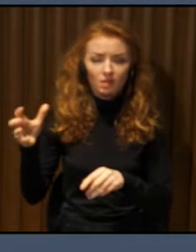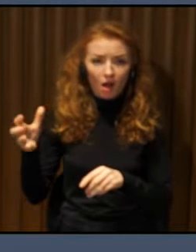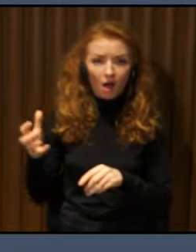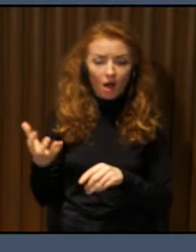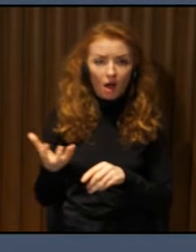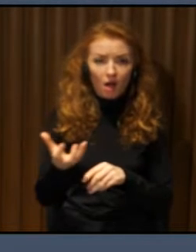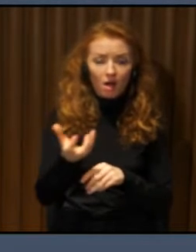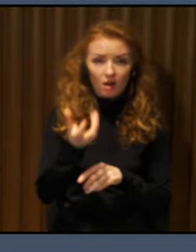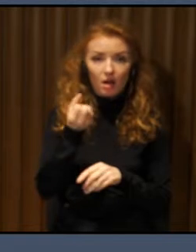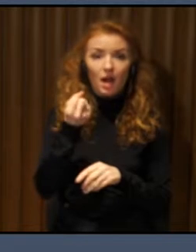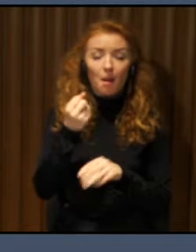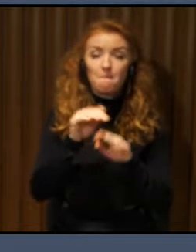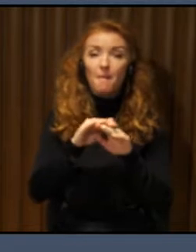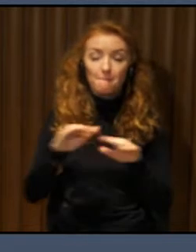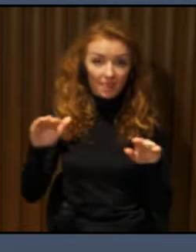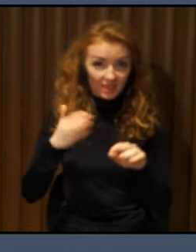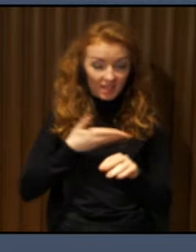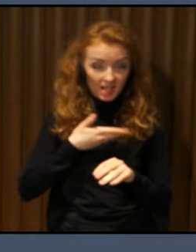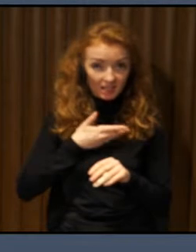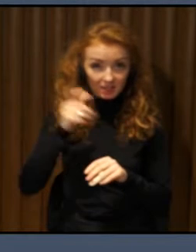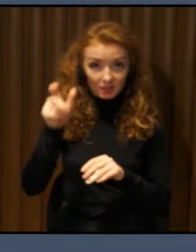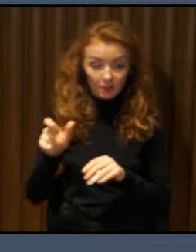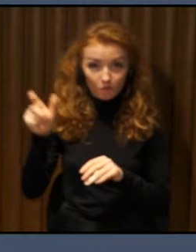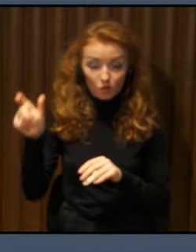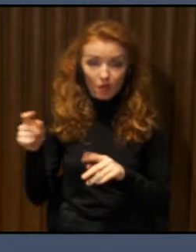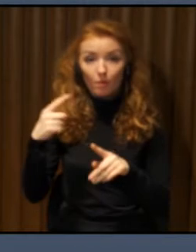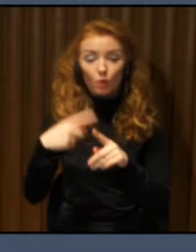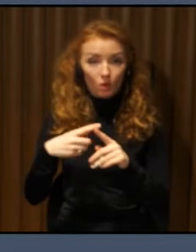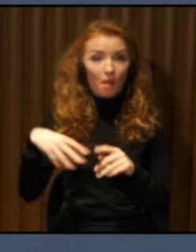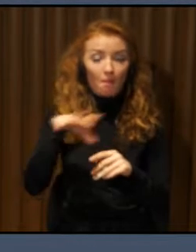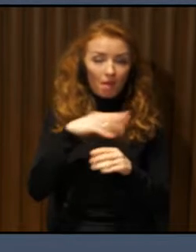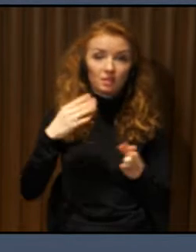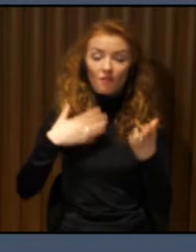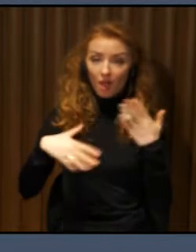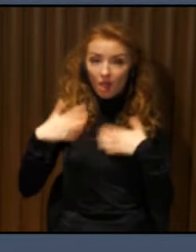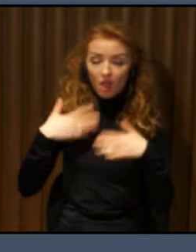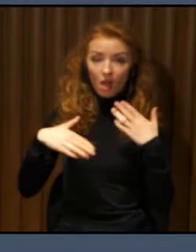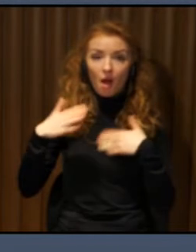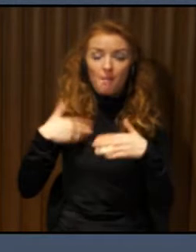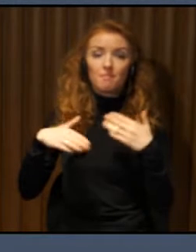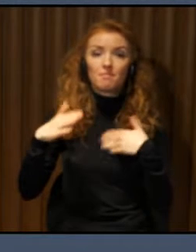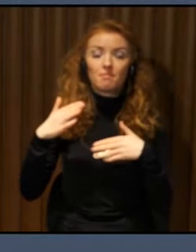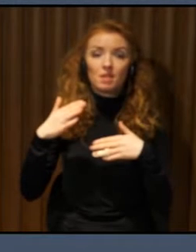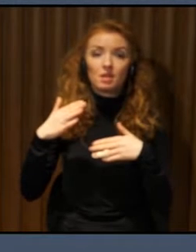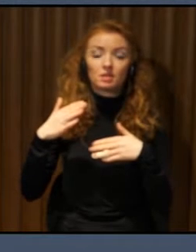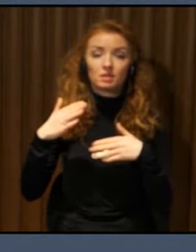And so for us, sorry, I'm just trying to get this set up. Not listening to